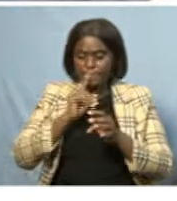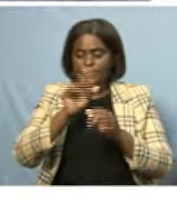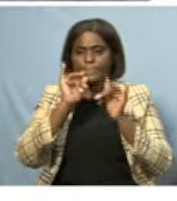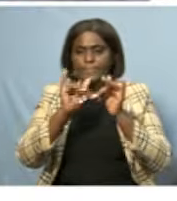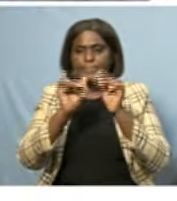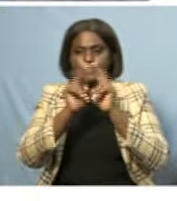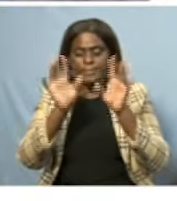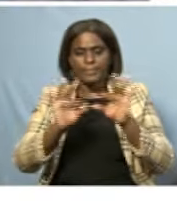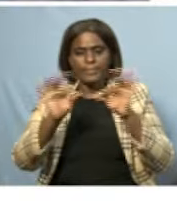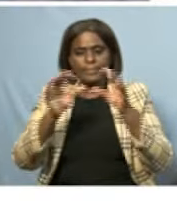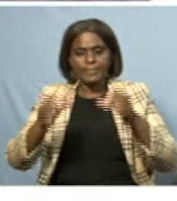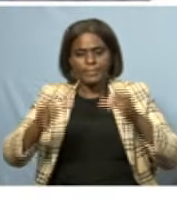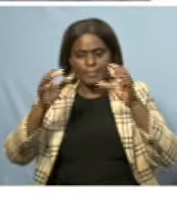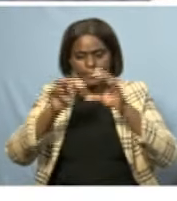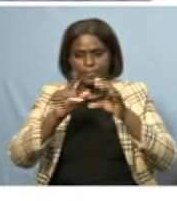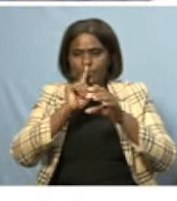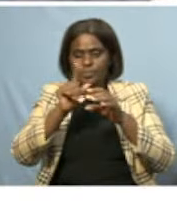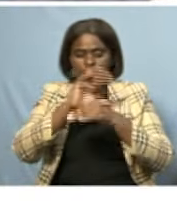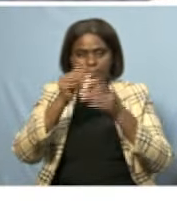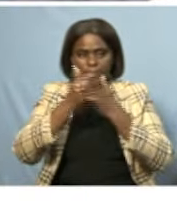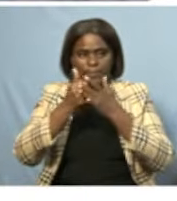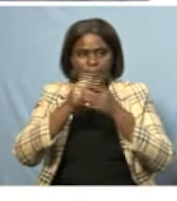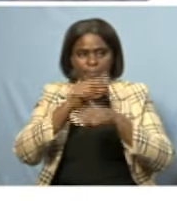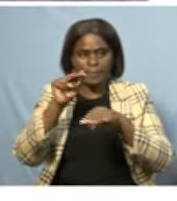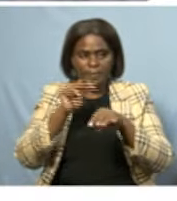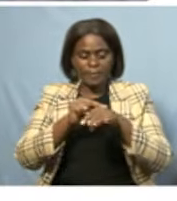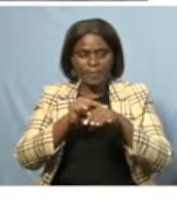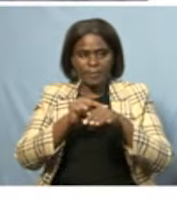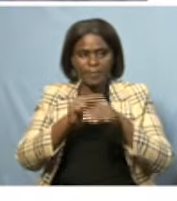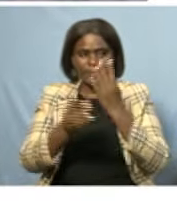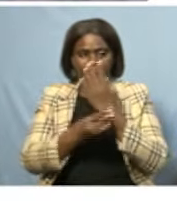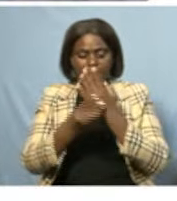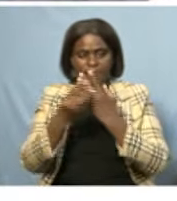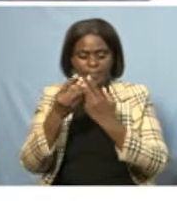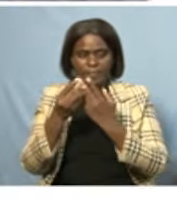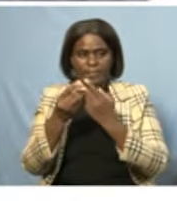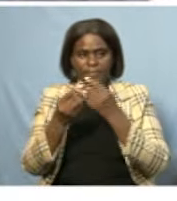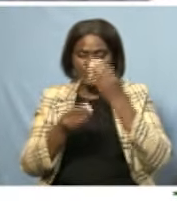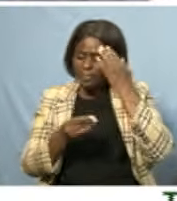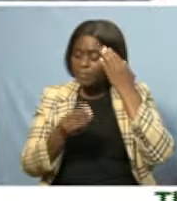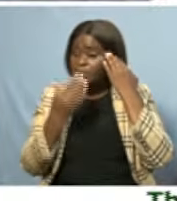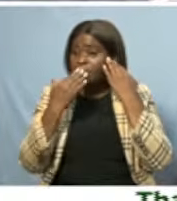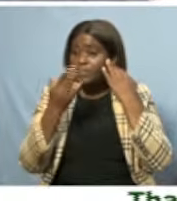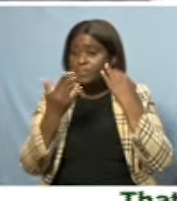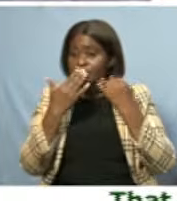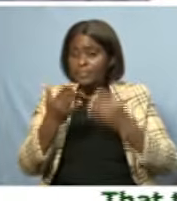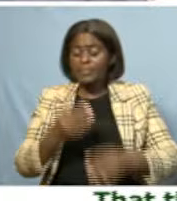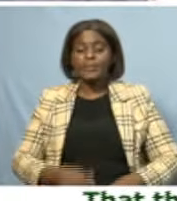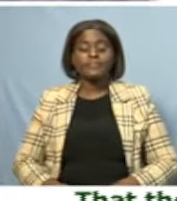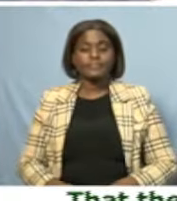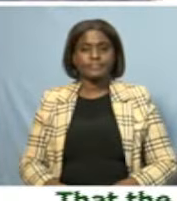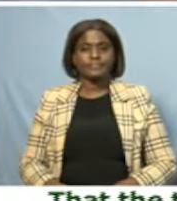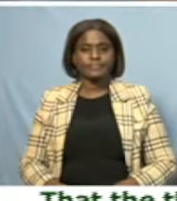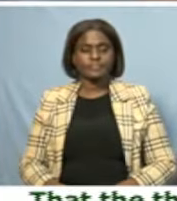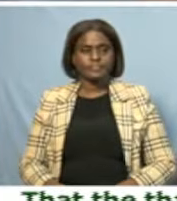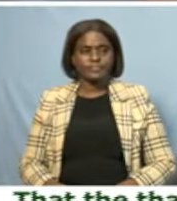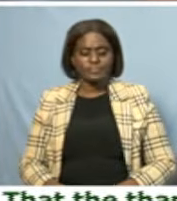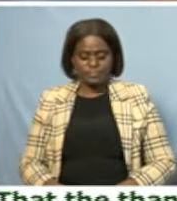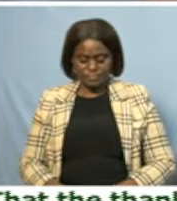remains a key pillar in the realization of our national development aspirations. I thank you. Thank